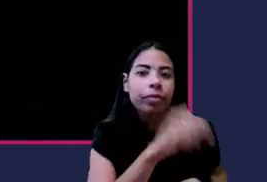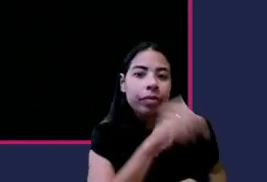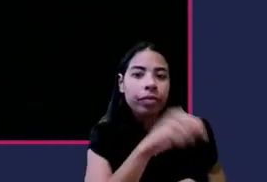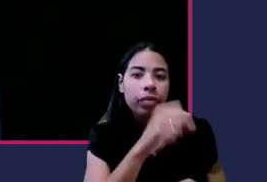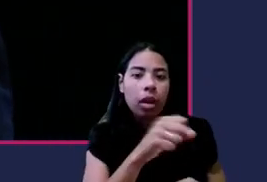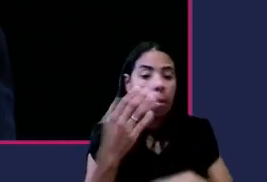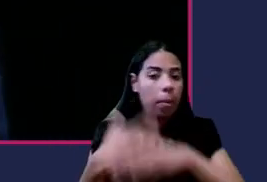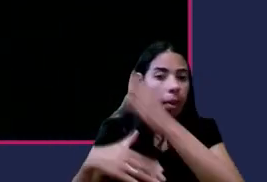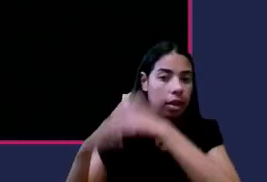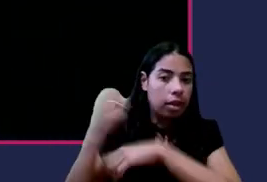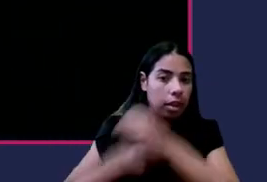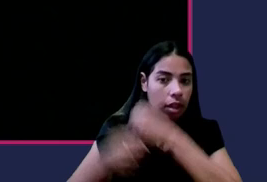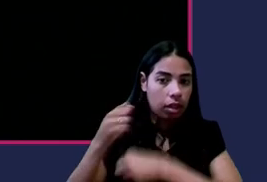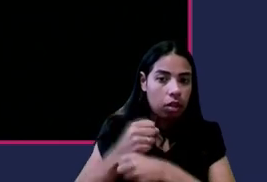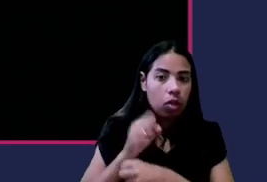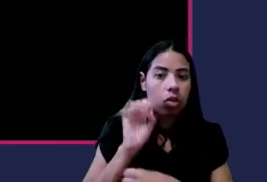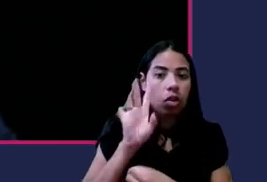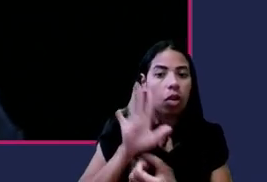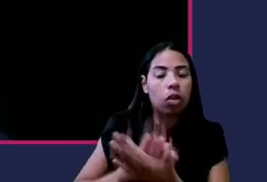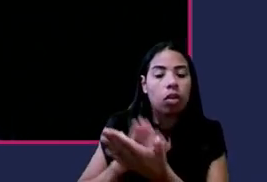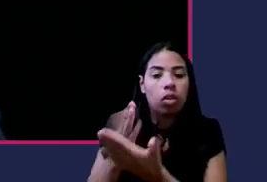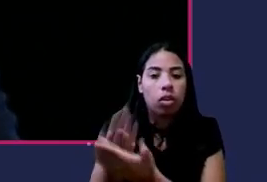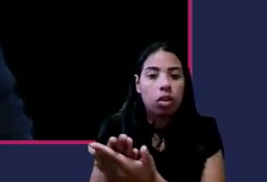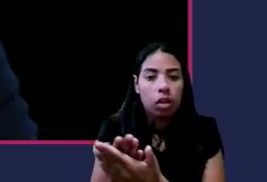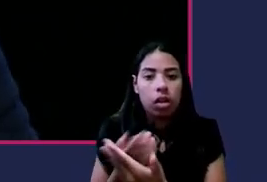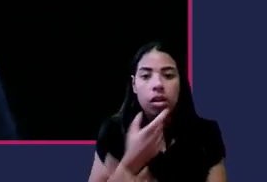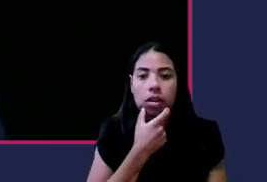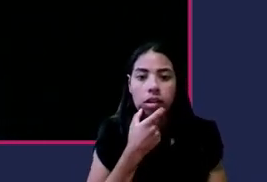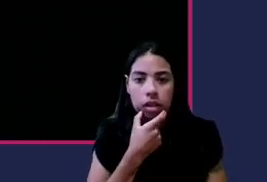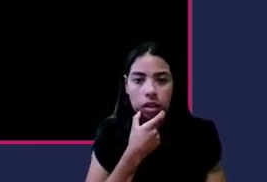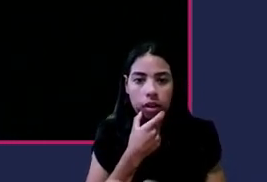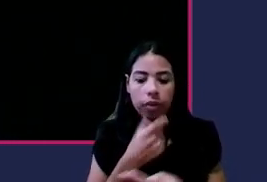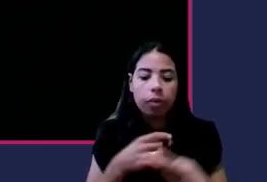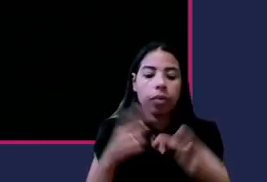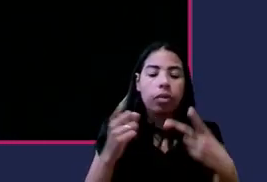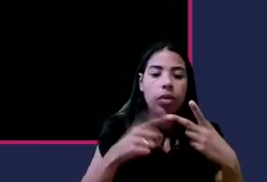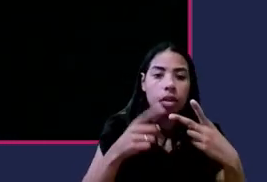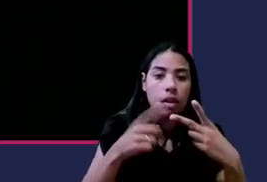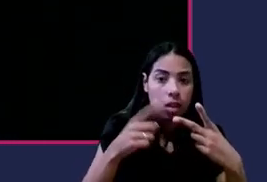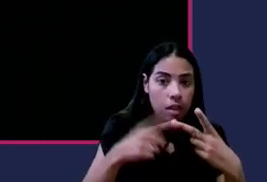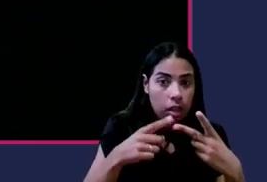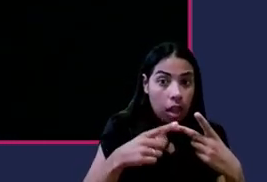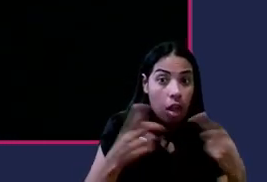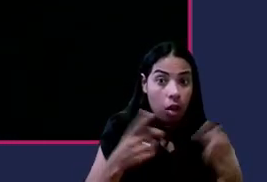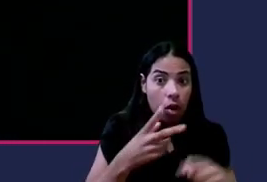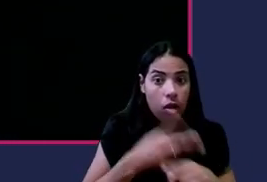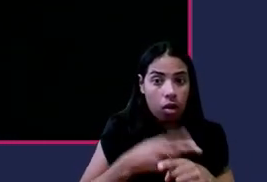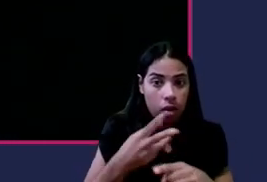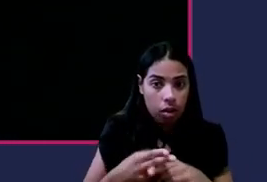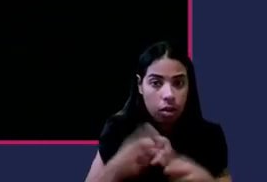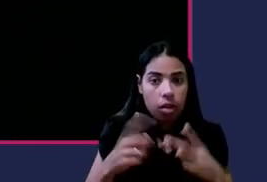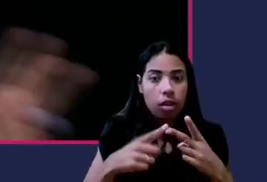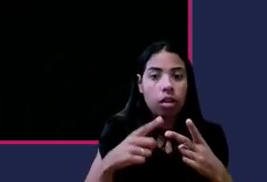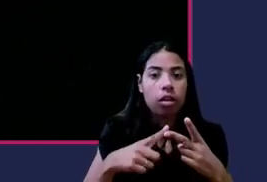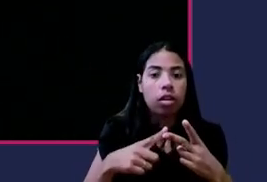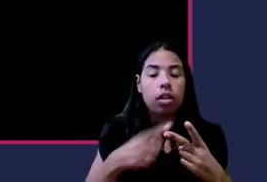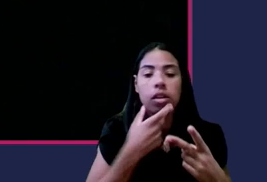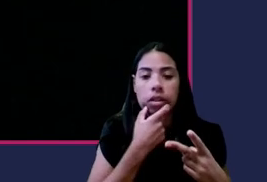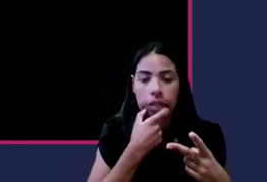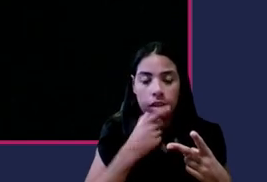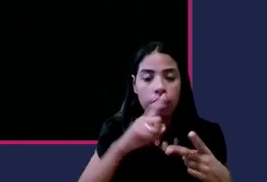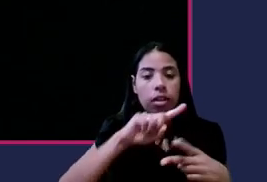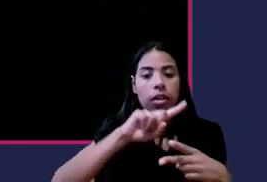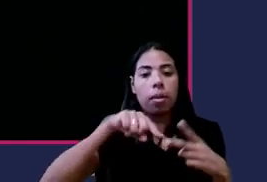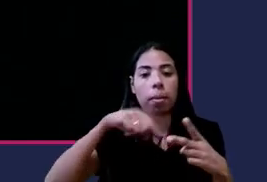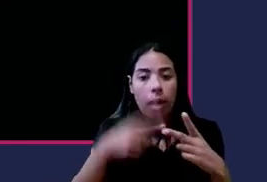last year, the first season only had English translation. Now, not only English, it's going to